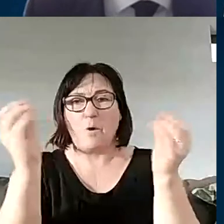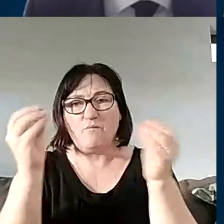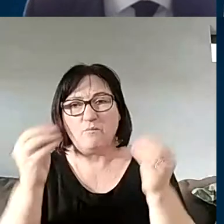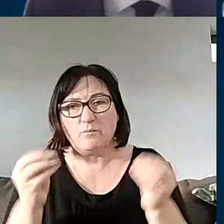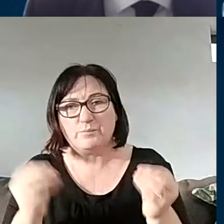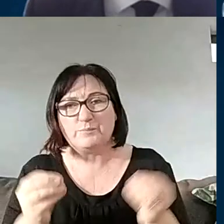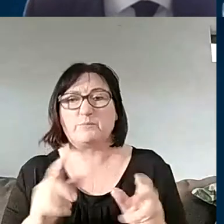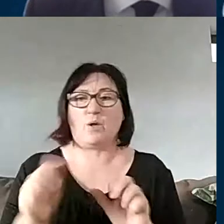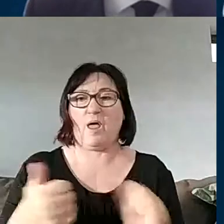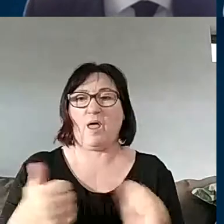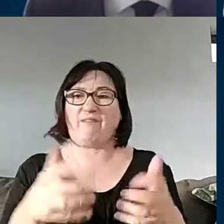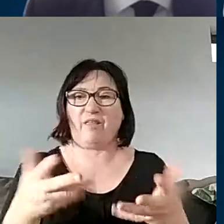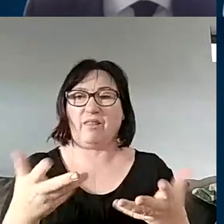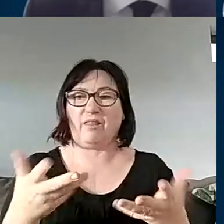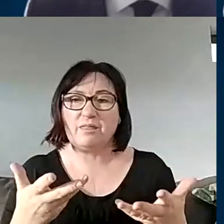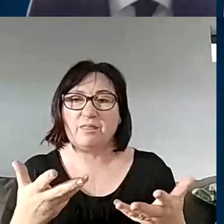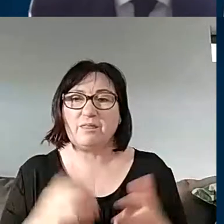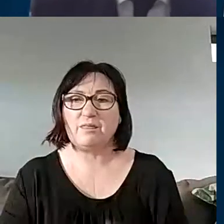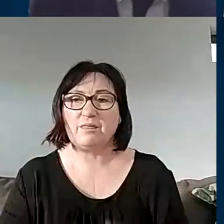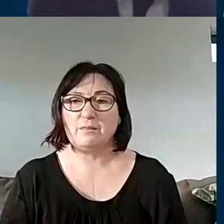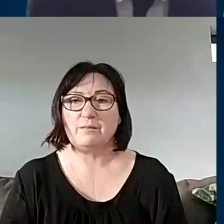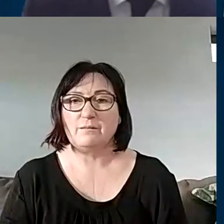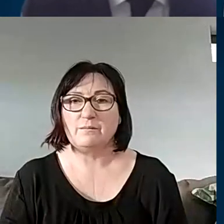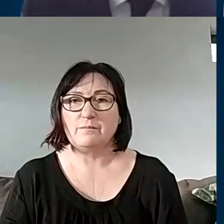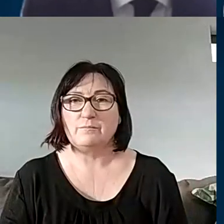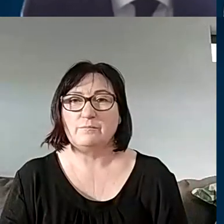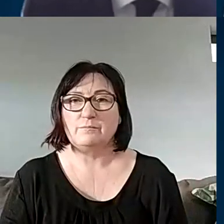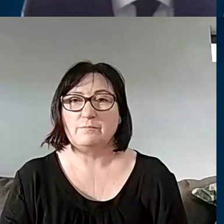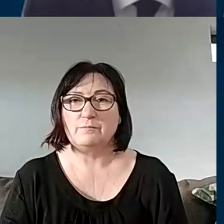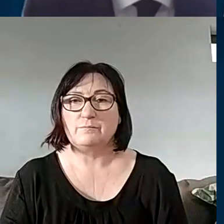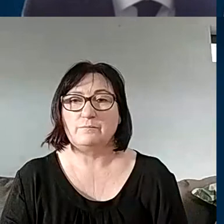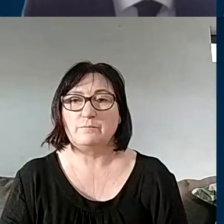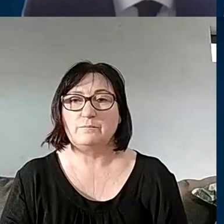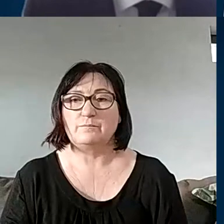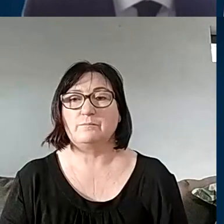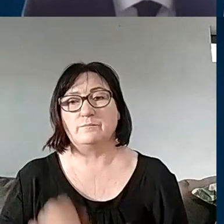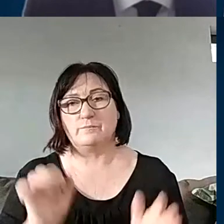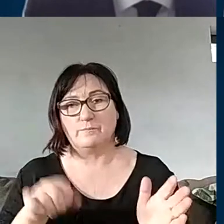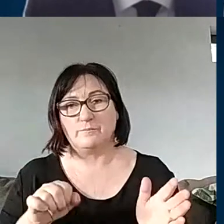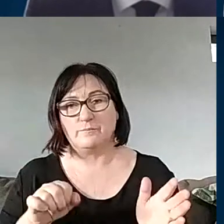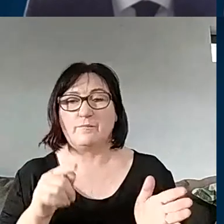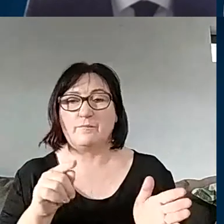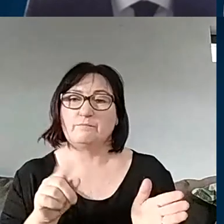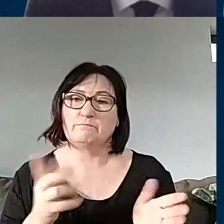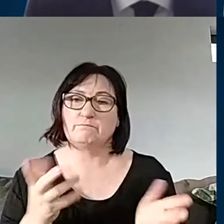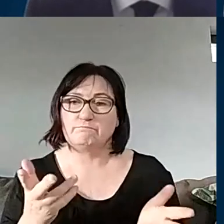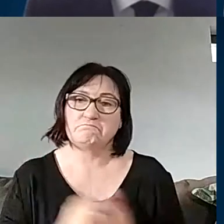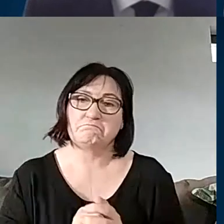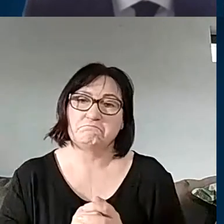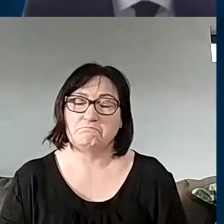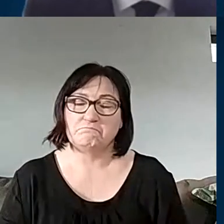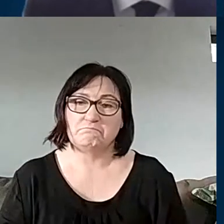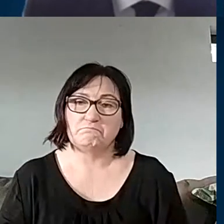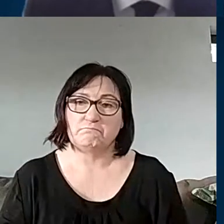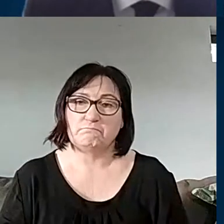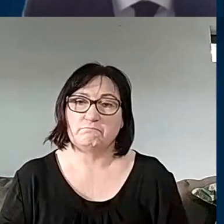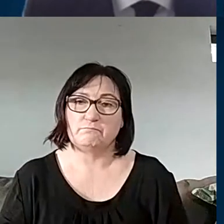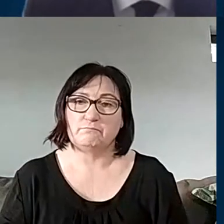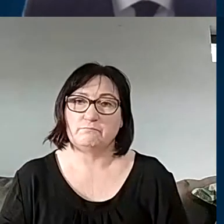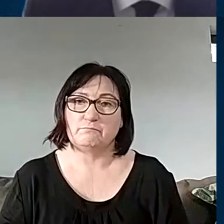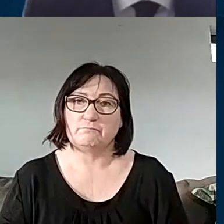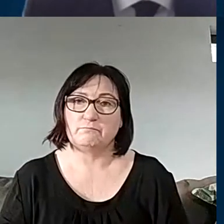Thank you, Program Director. Yes, the upload of docs obviously is done in two